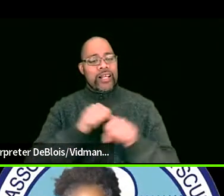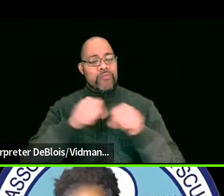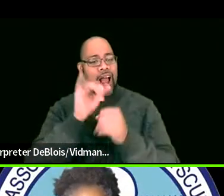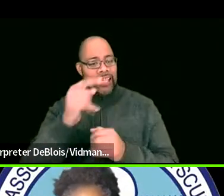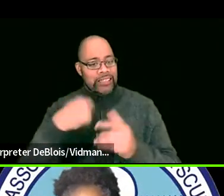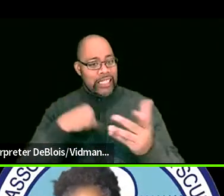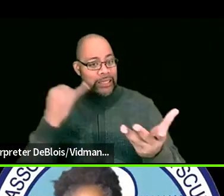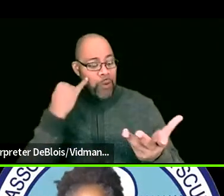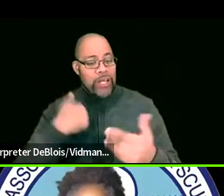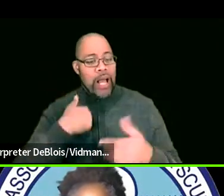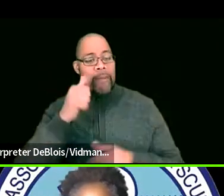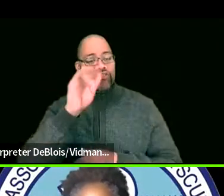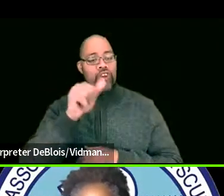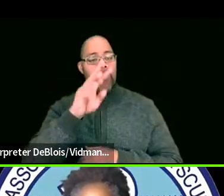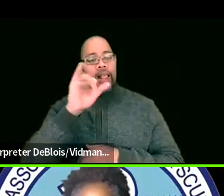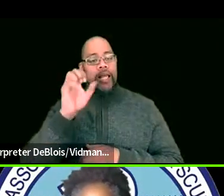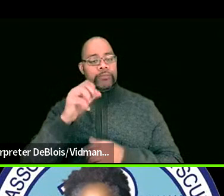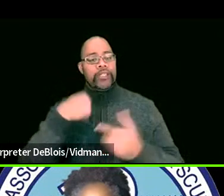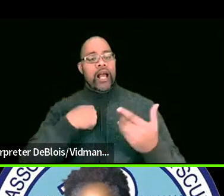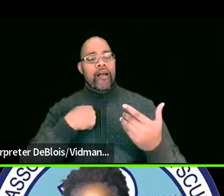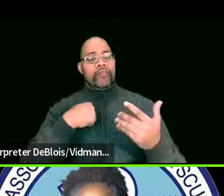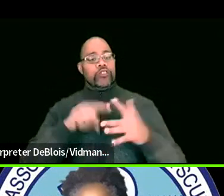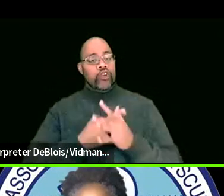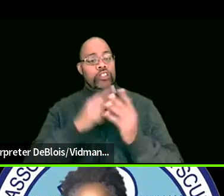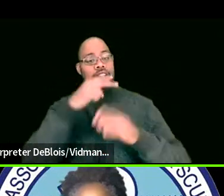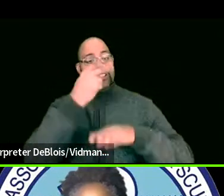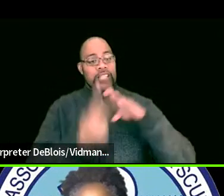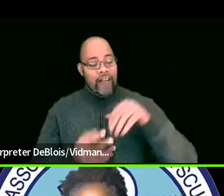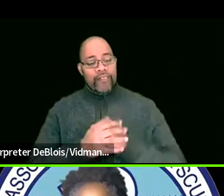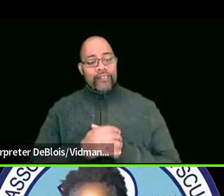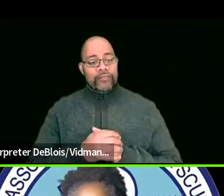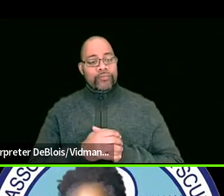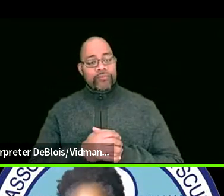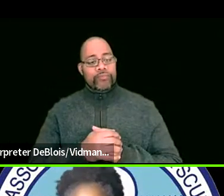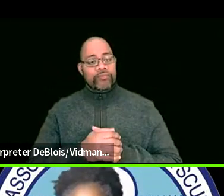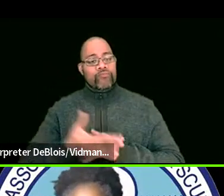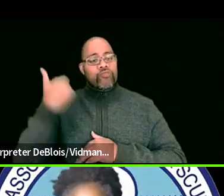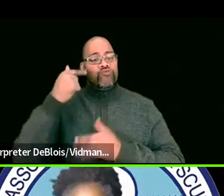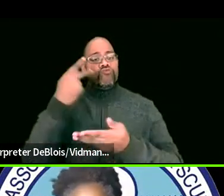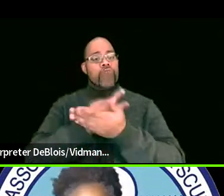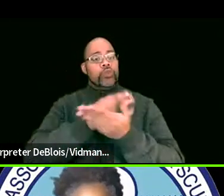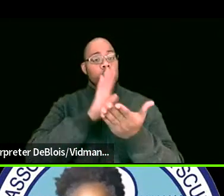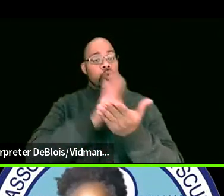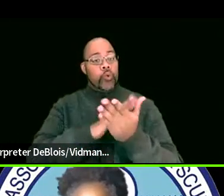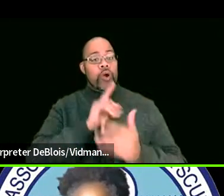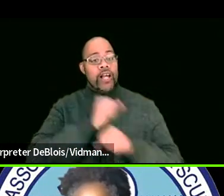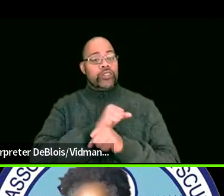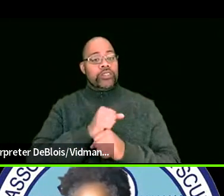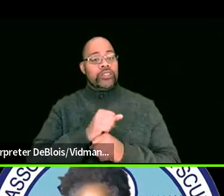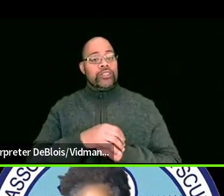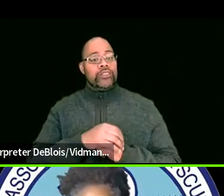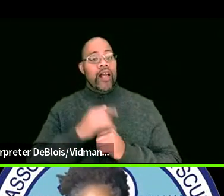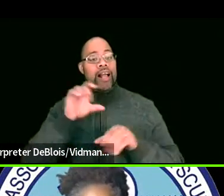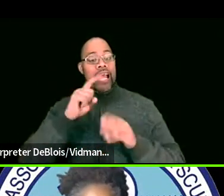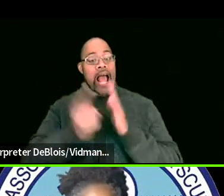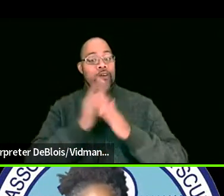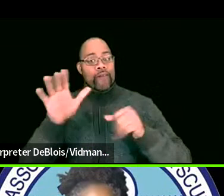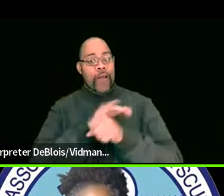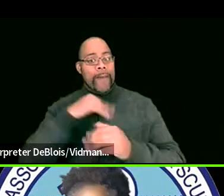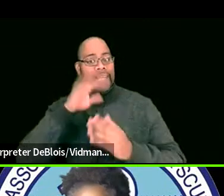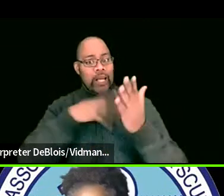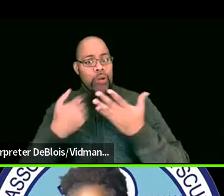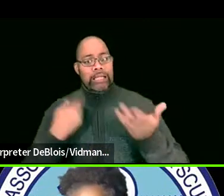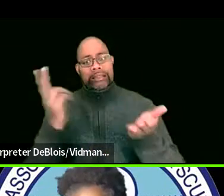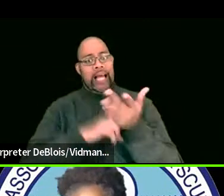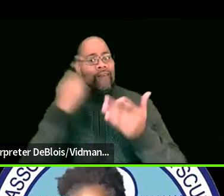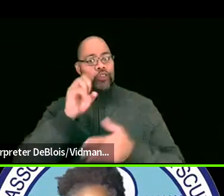suppose. I'm Andrea Williams here, and I started diving back in graduate school. I actually needed an hour to fill my schedule, so I signed up